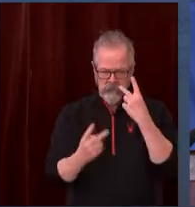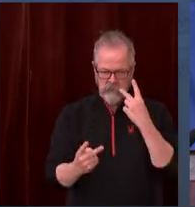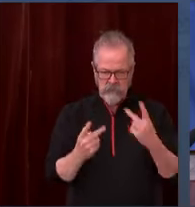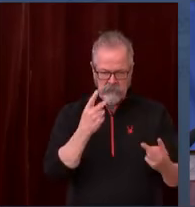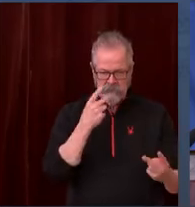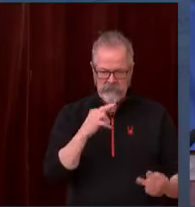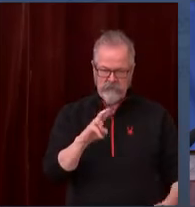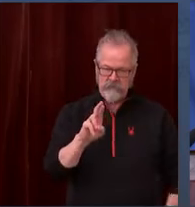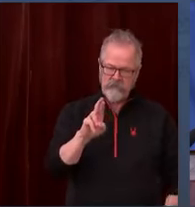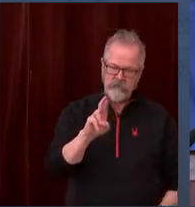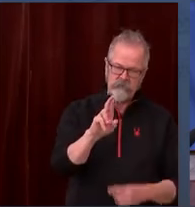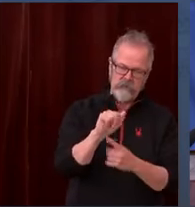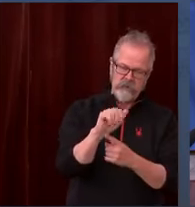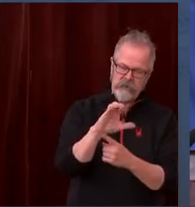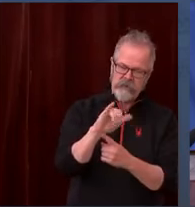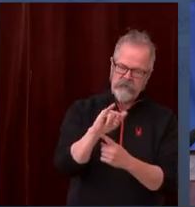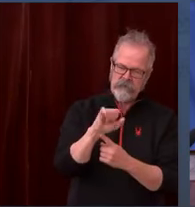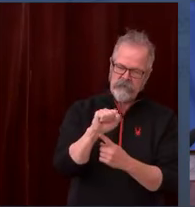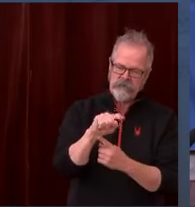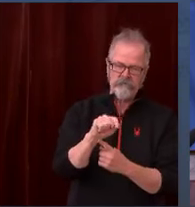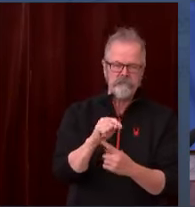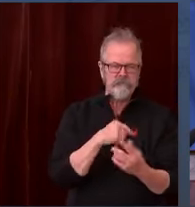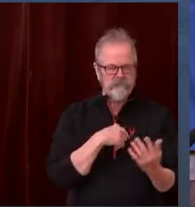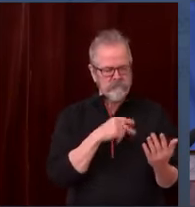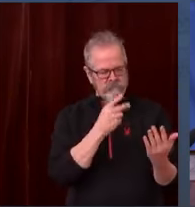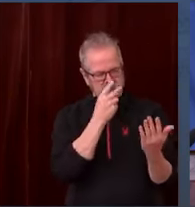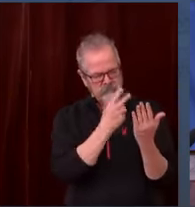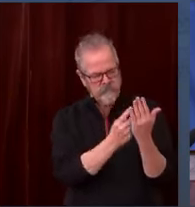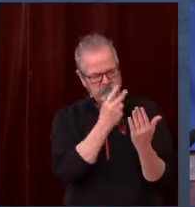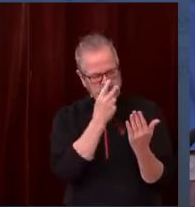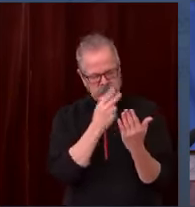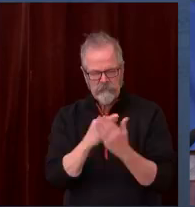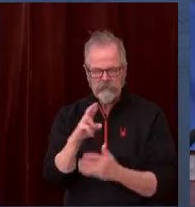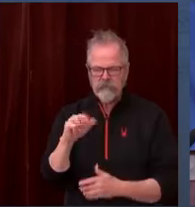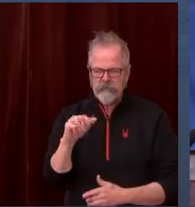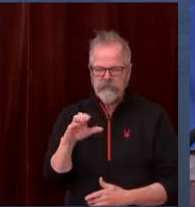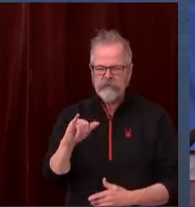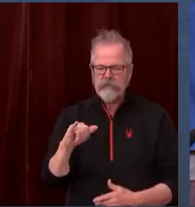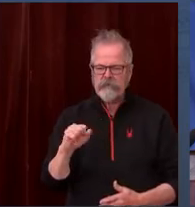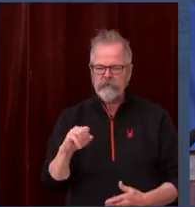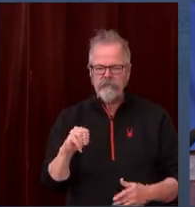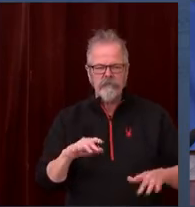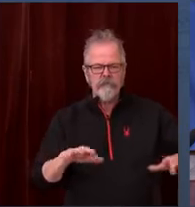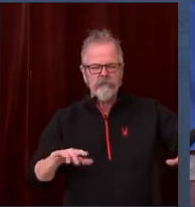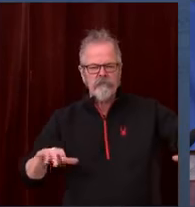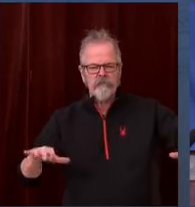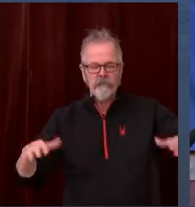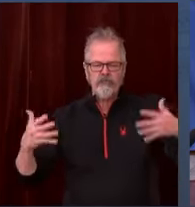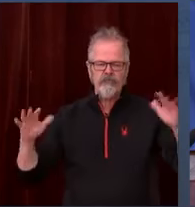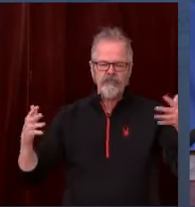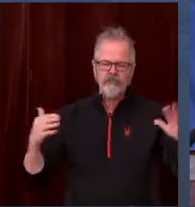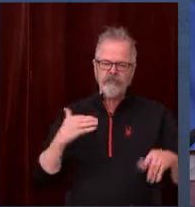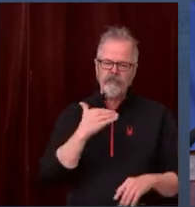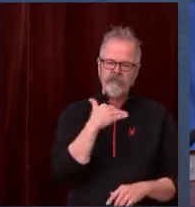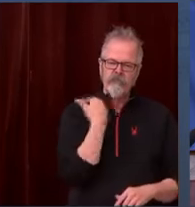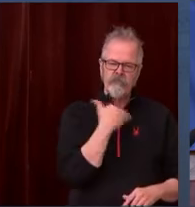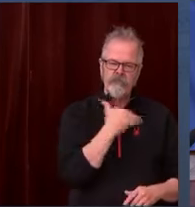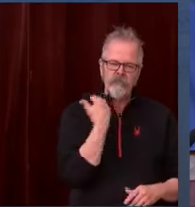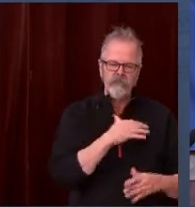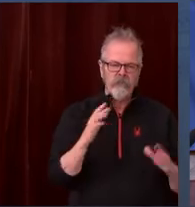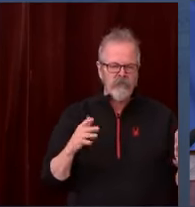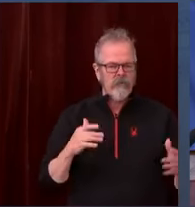the tumult and trauma that we've had in the last year, it is an opportunity to take a big step